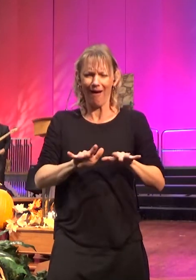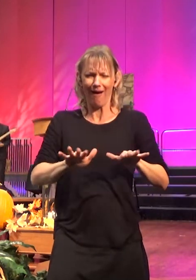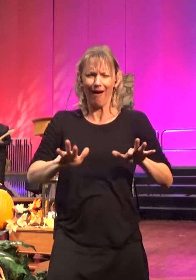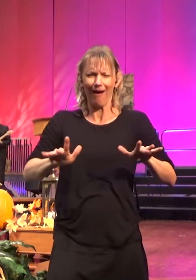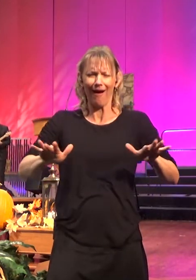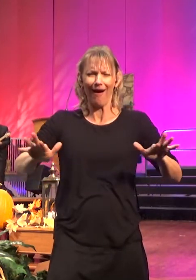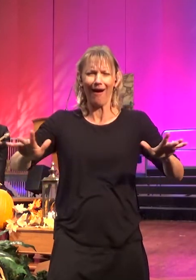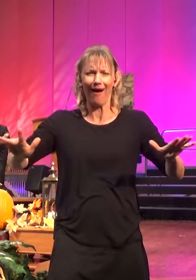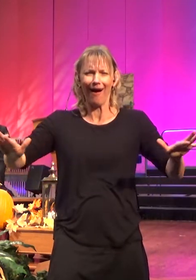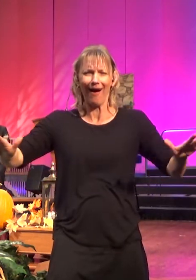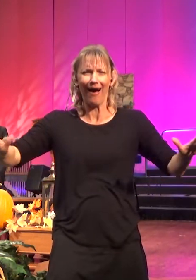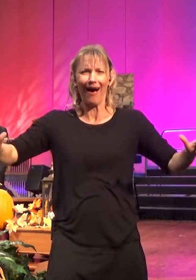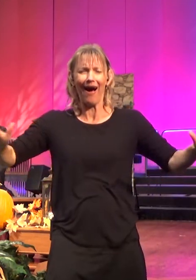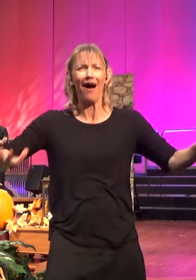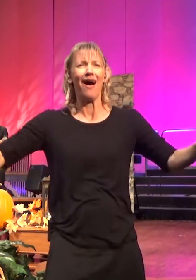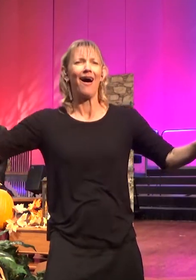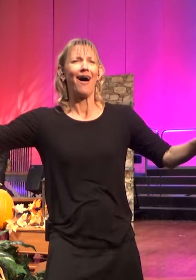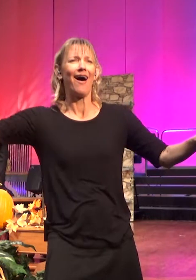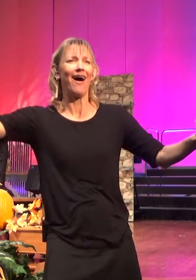stretching out